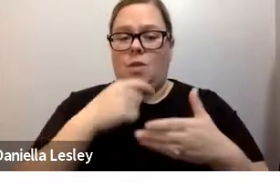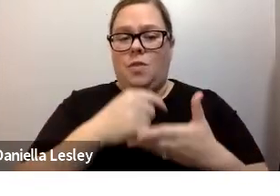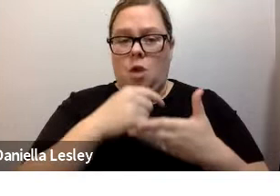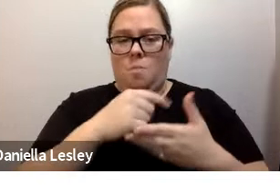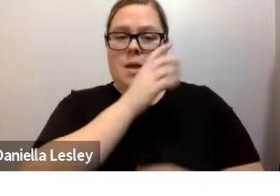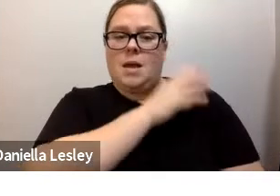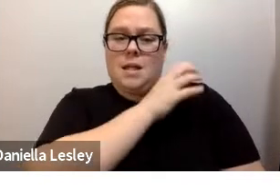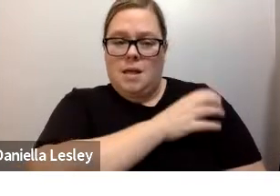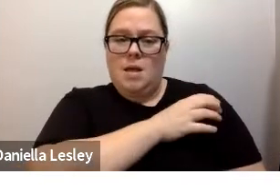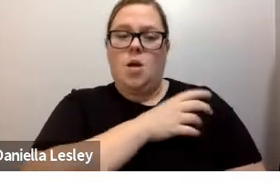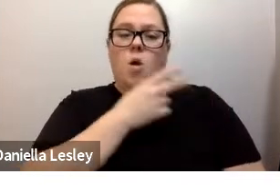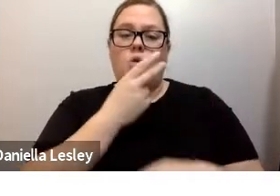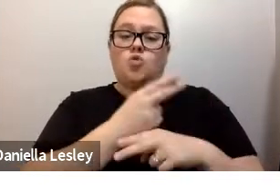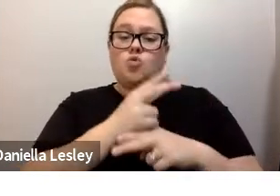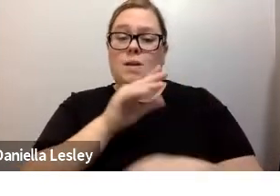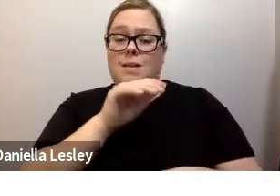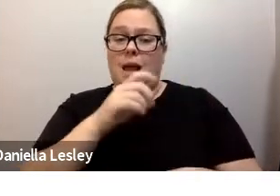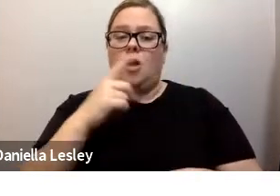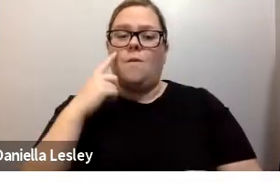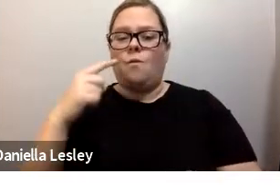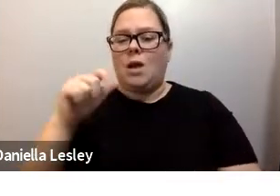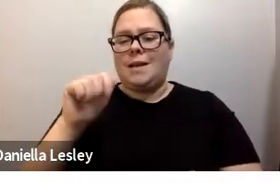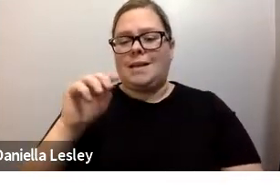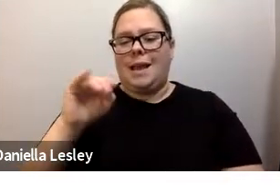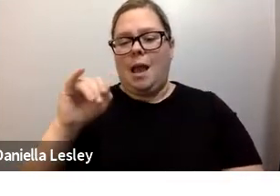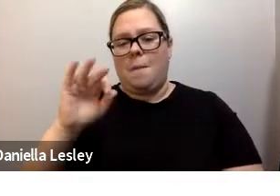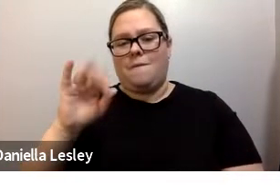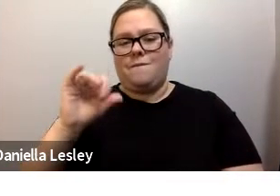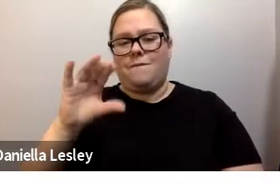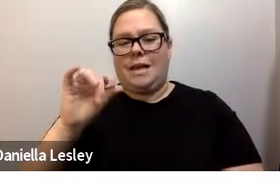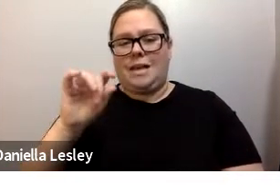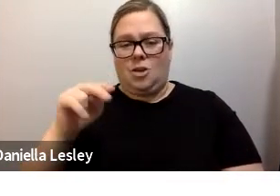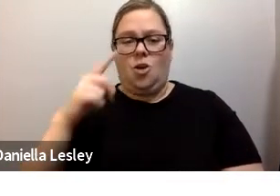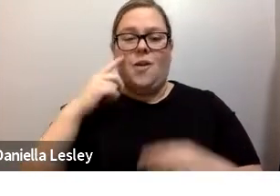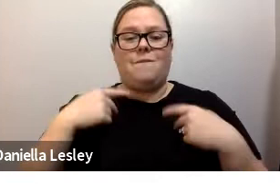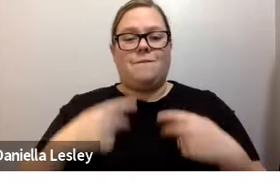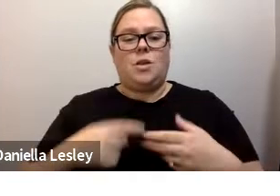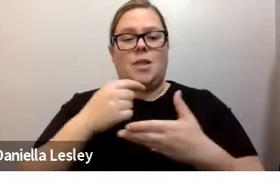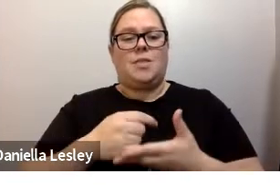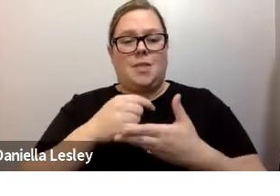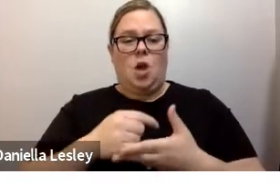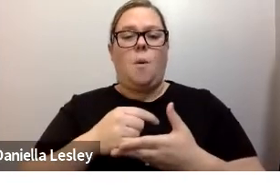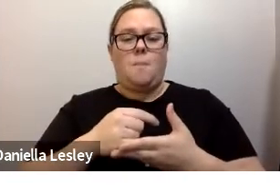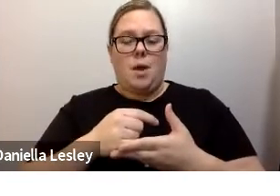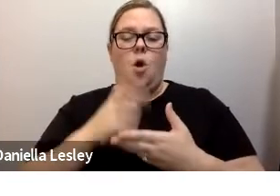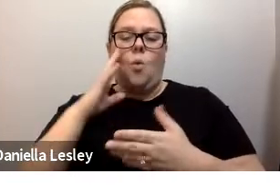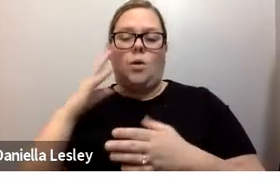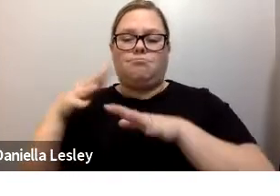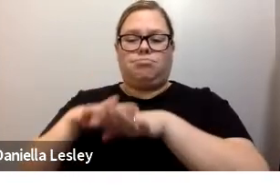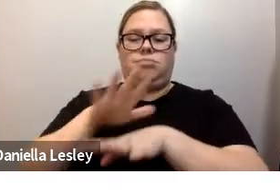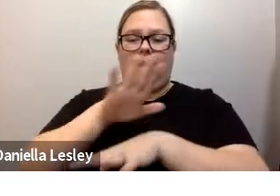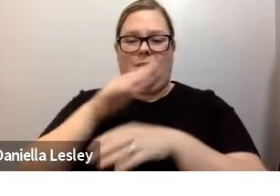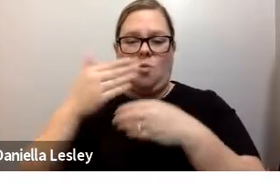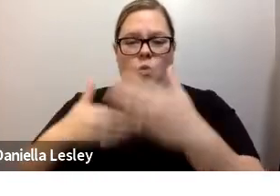for gamification of the physical therapy regimen. So how could it be adapted into their processes? We did a